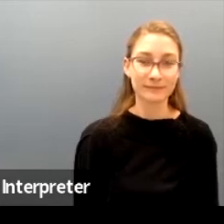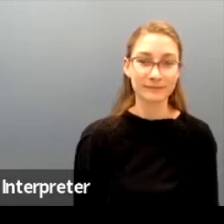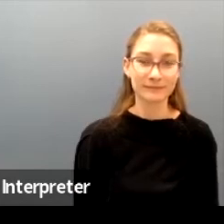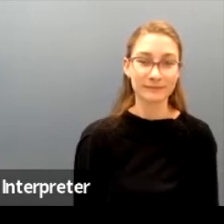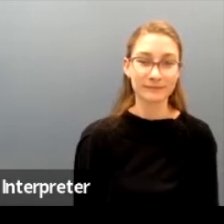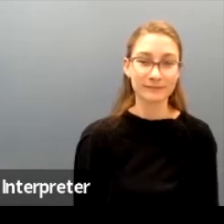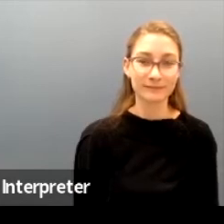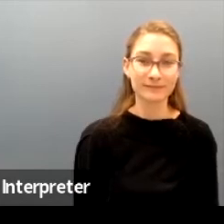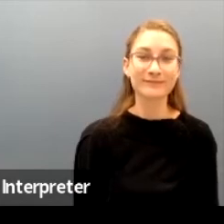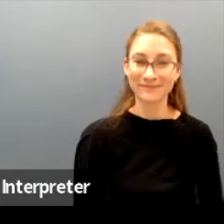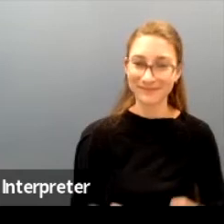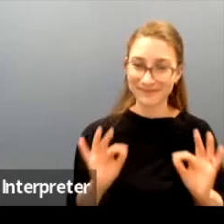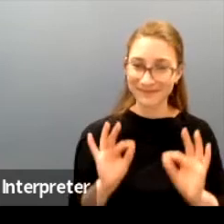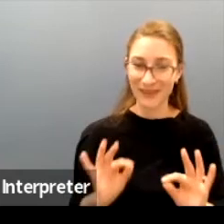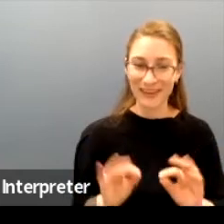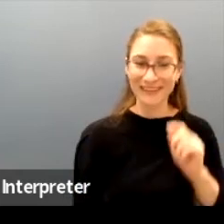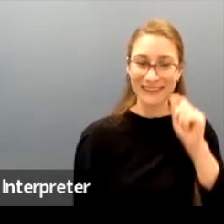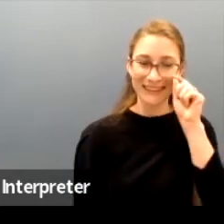Perfect. So yeah, it's